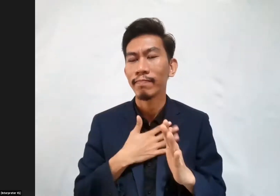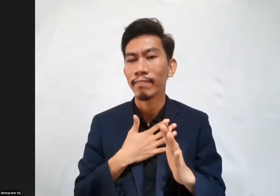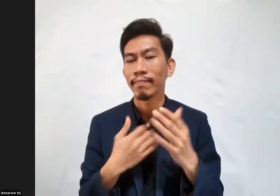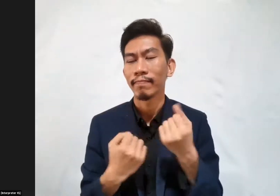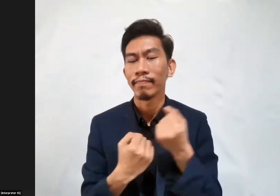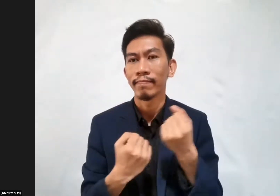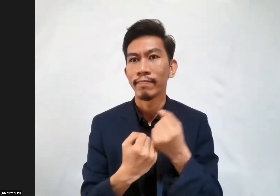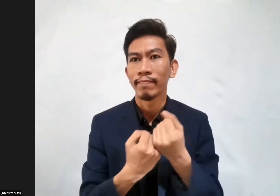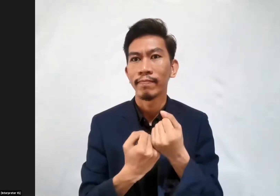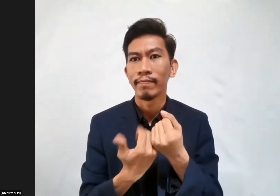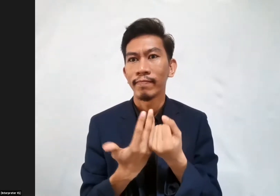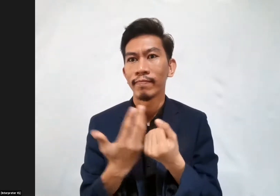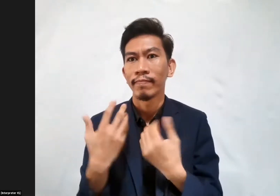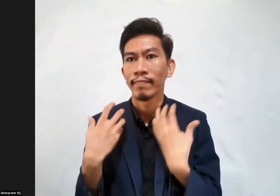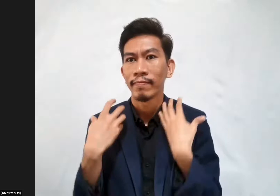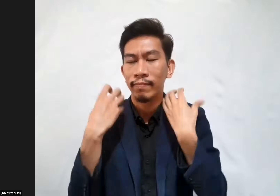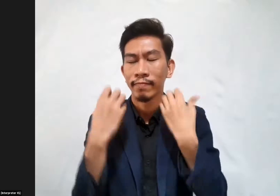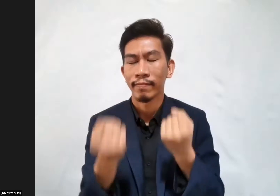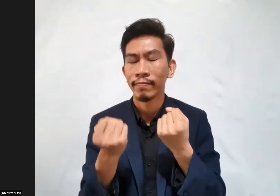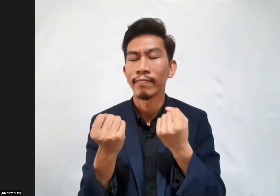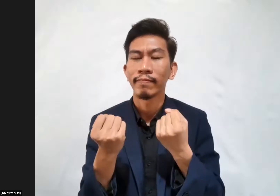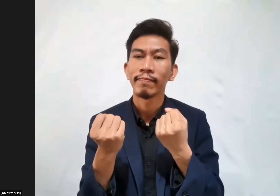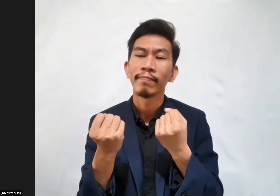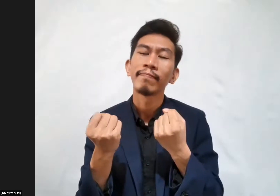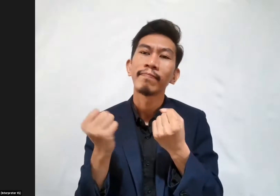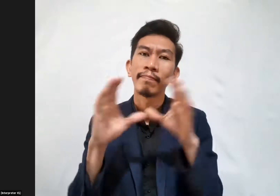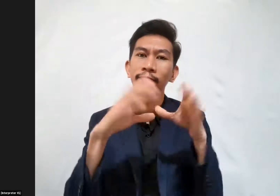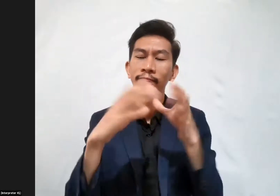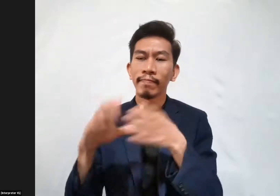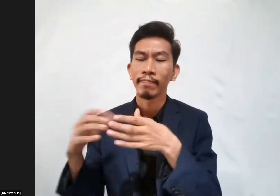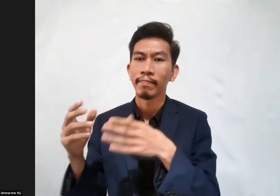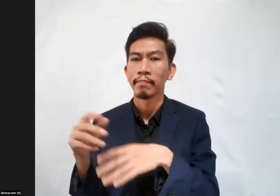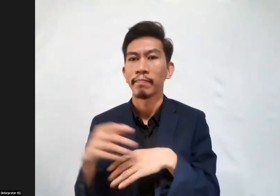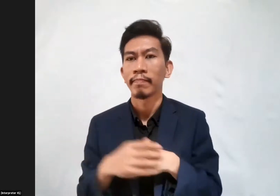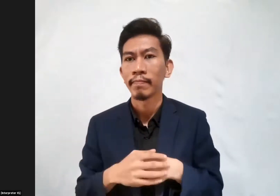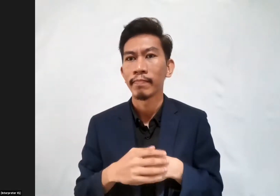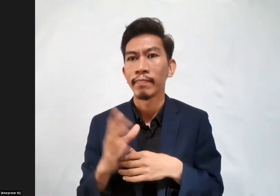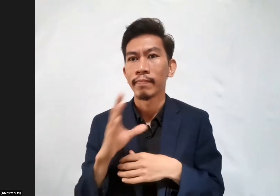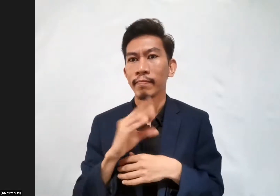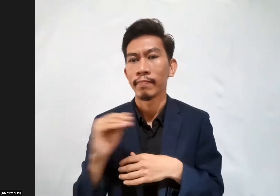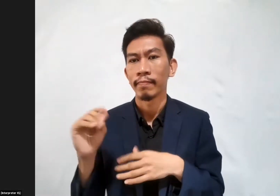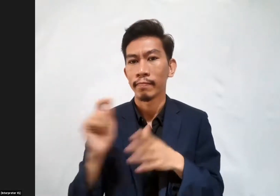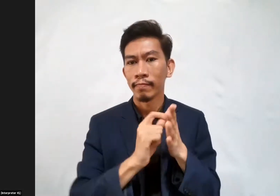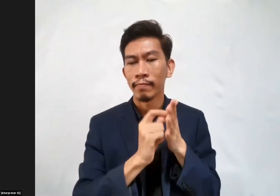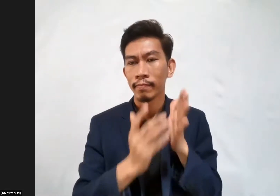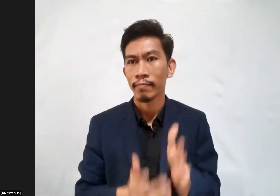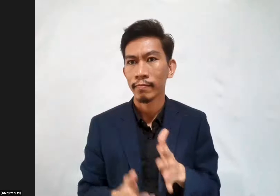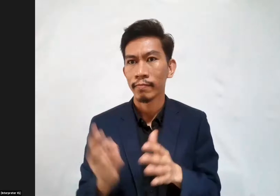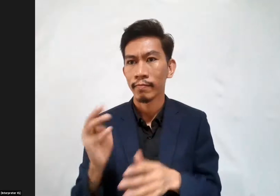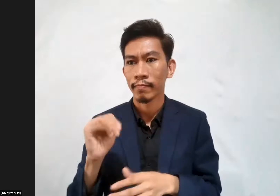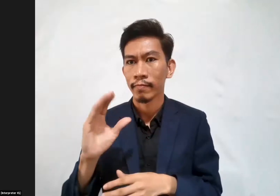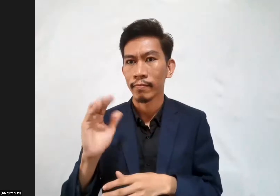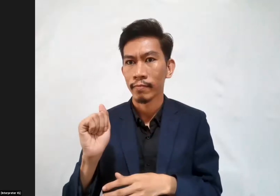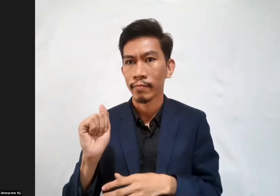support to the public health sector, and as one of the principal authors of NICC, I would like to